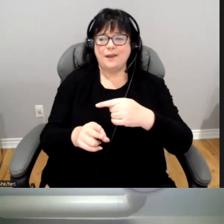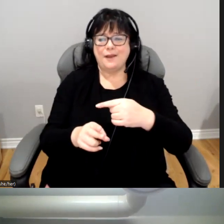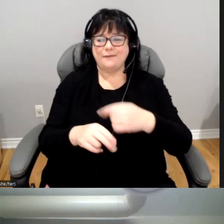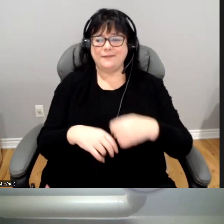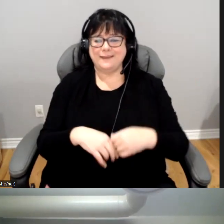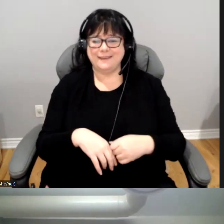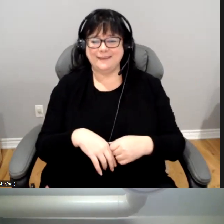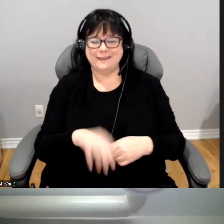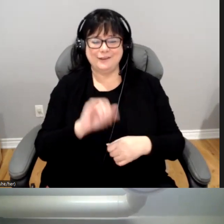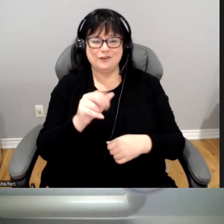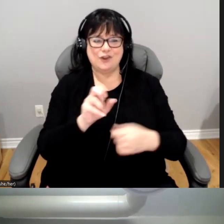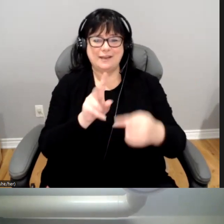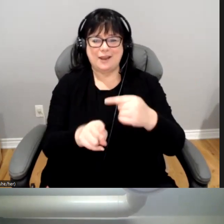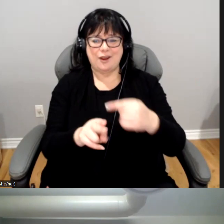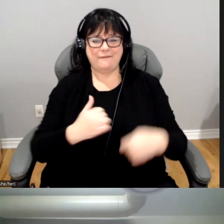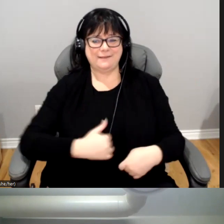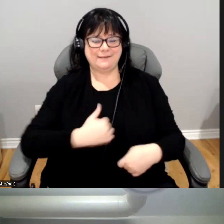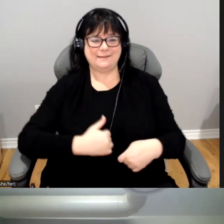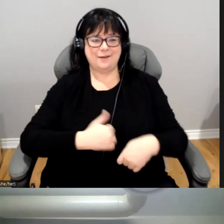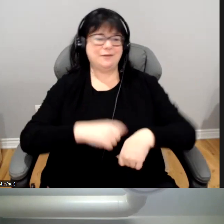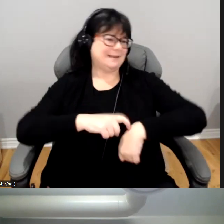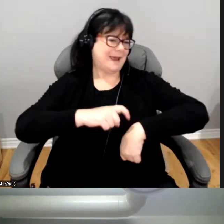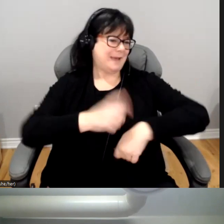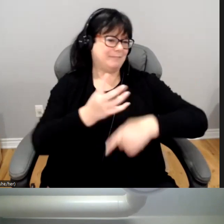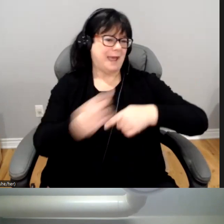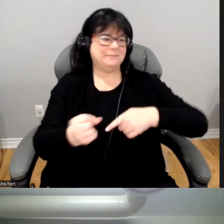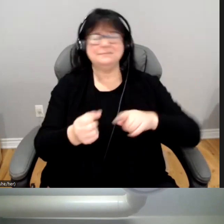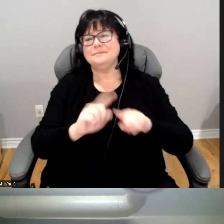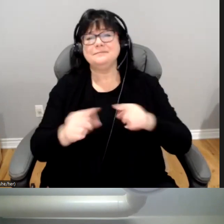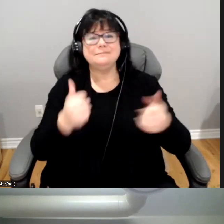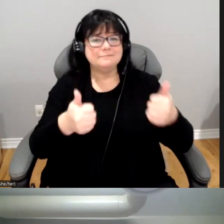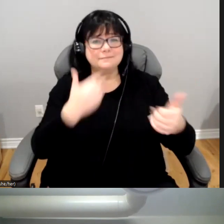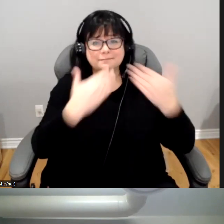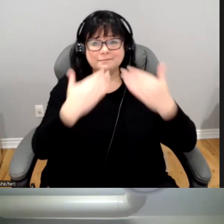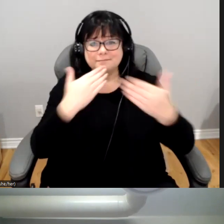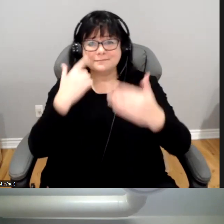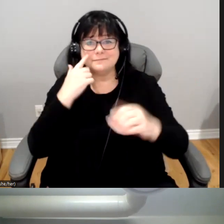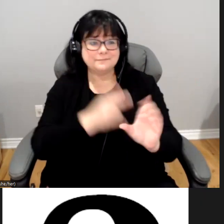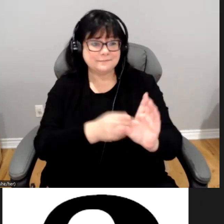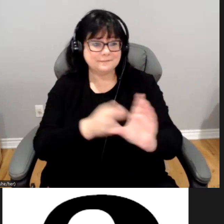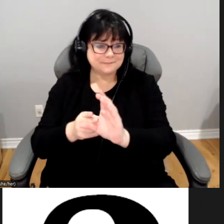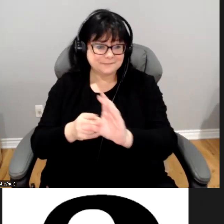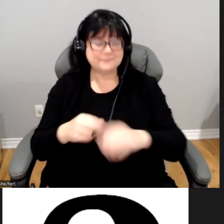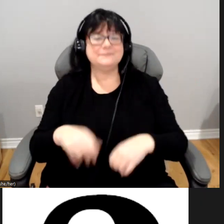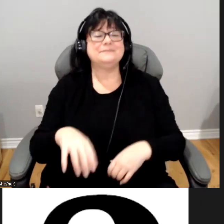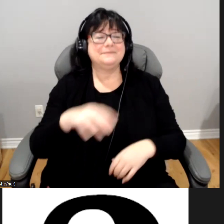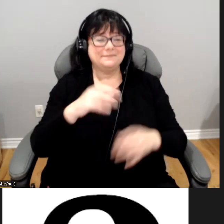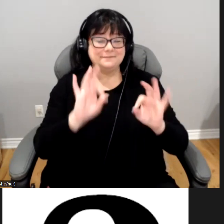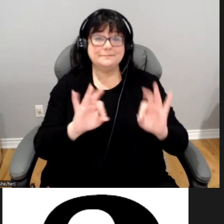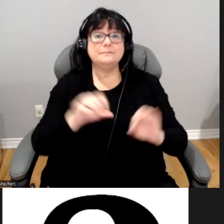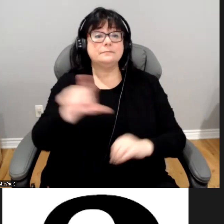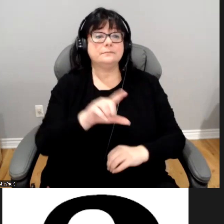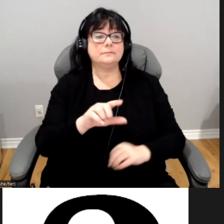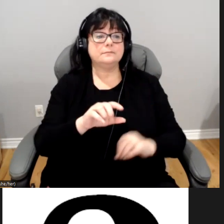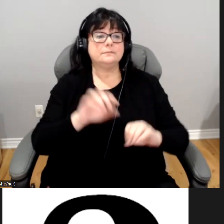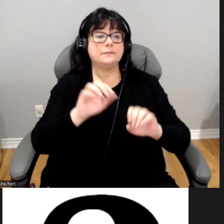good. But if everybody, thank you so much for participating today. Please click on the link that Stacy has put in the webinar chat, because